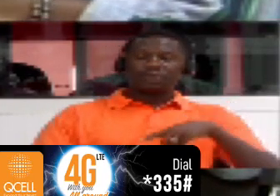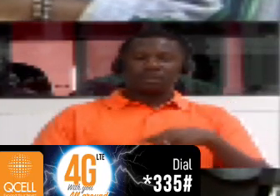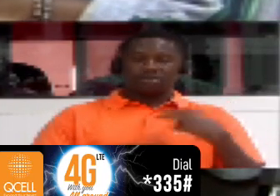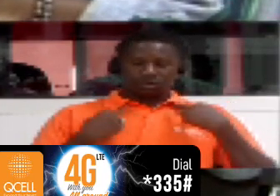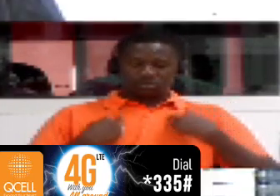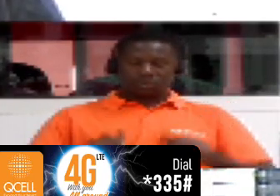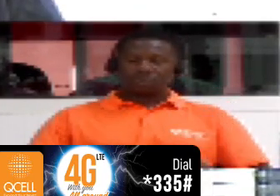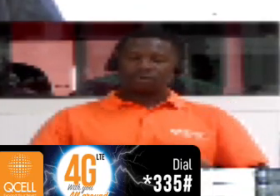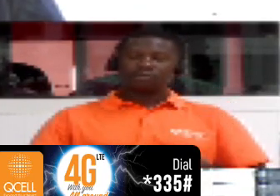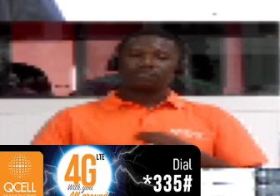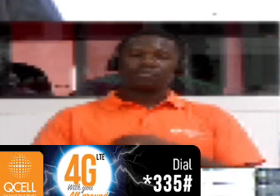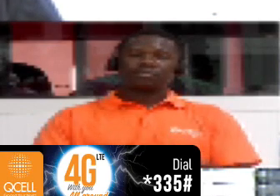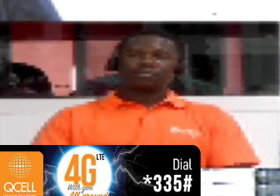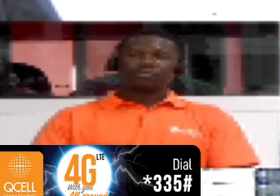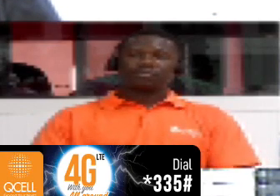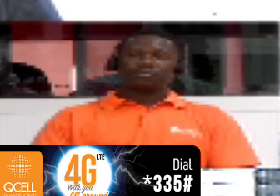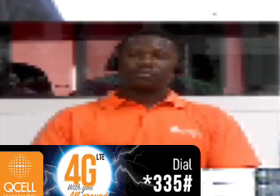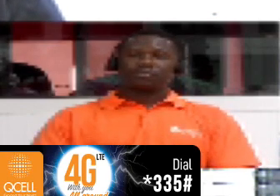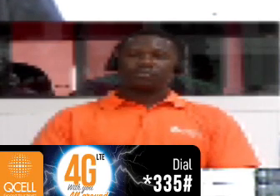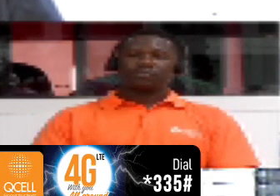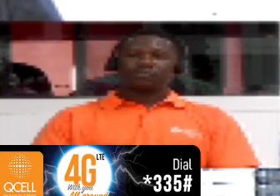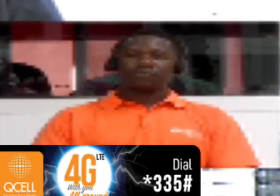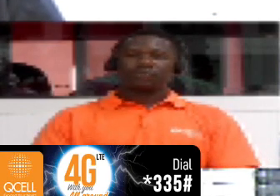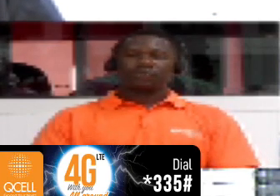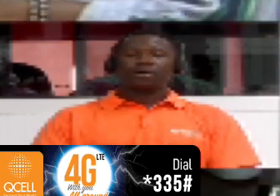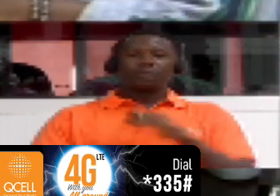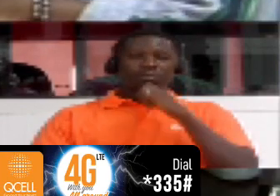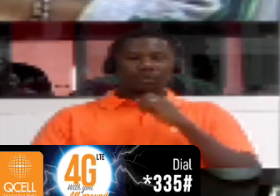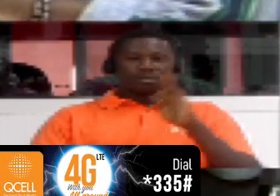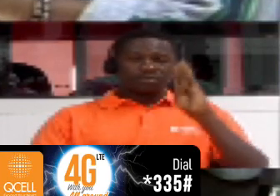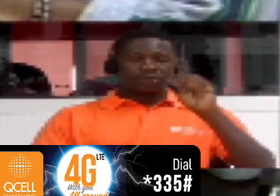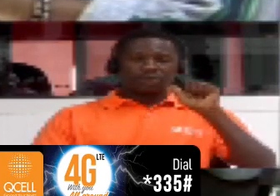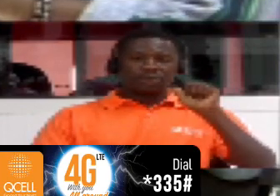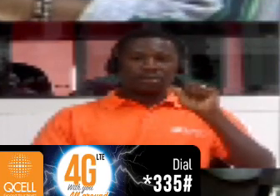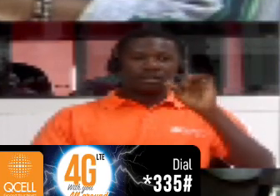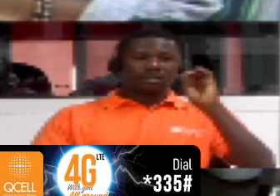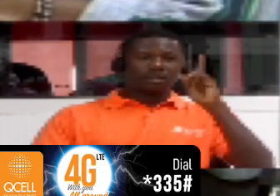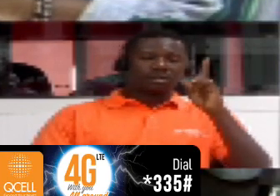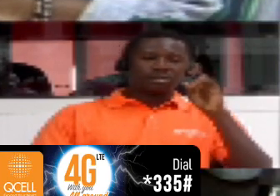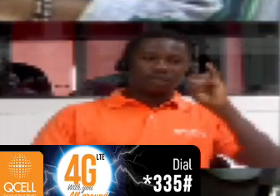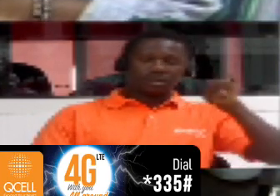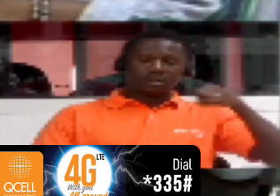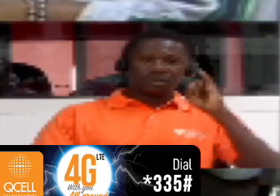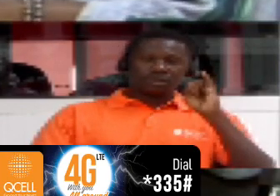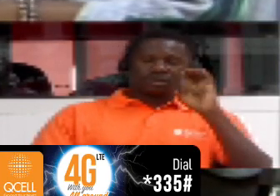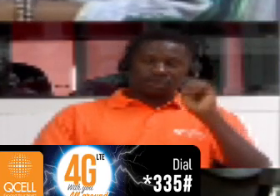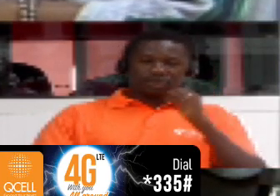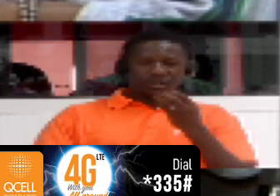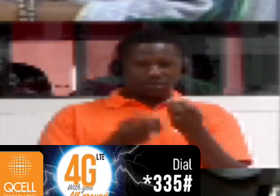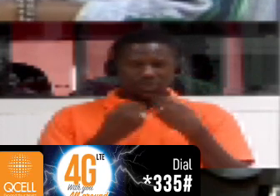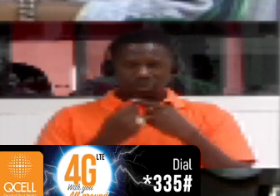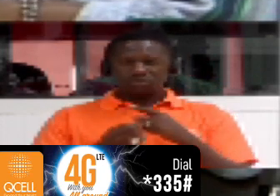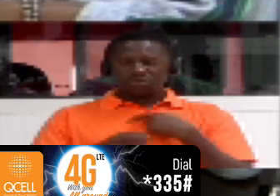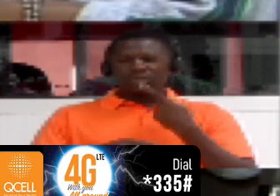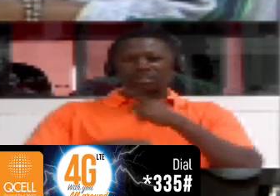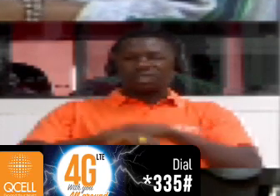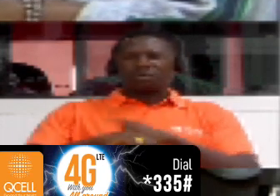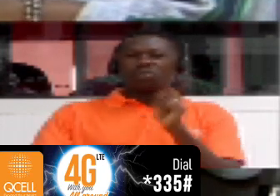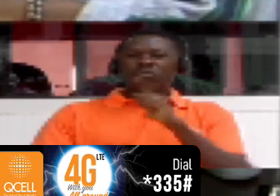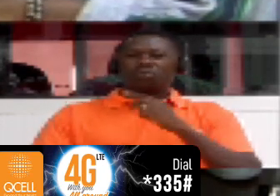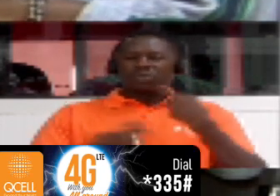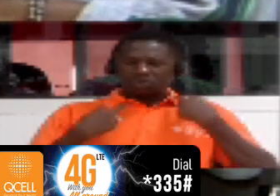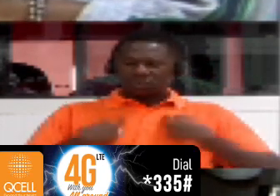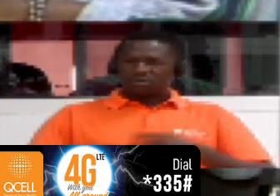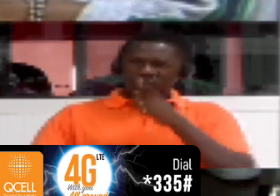uniforms to become military police. Mr. Badjie, are you telling us that during this time, what uniform